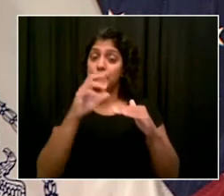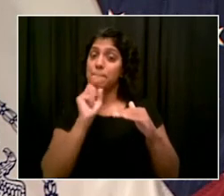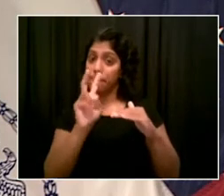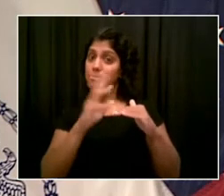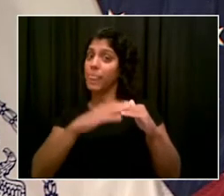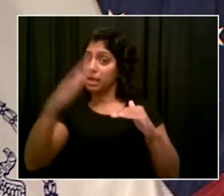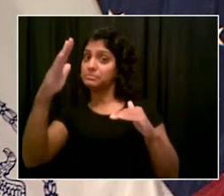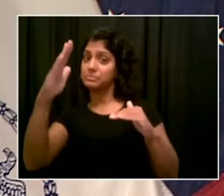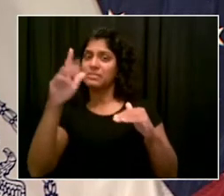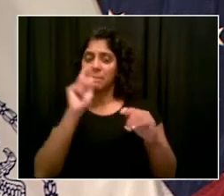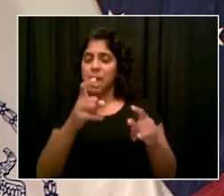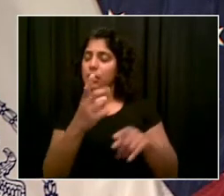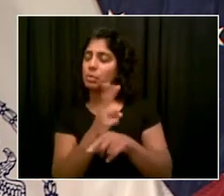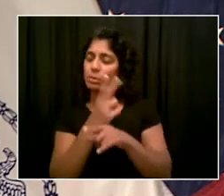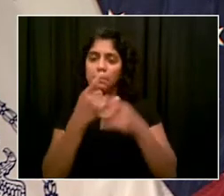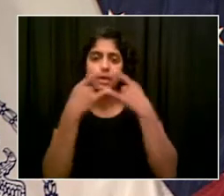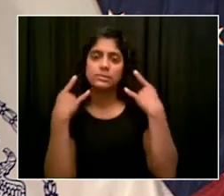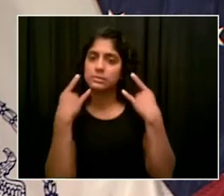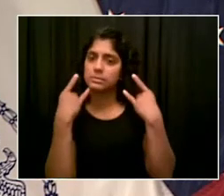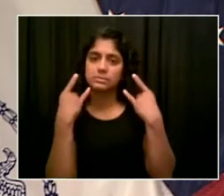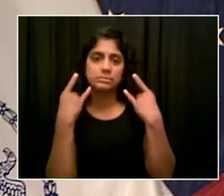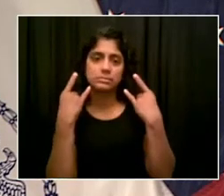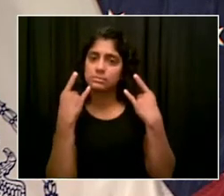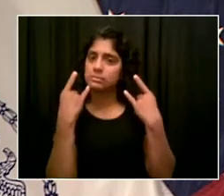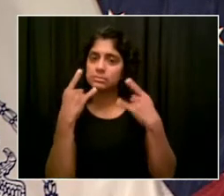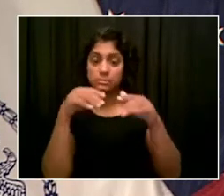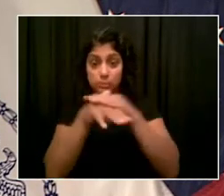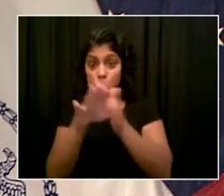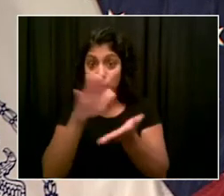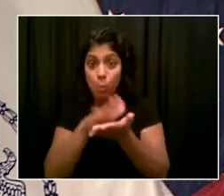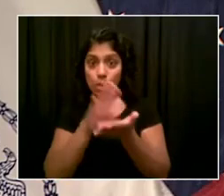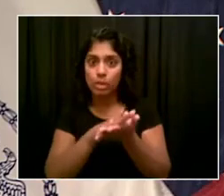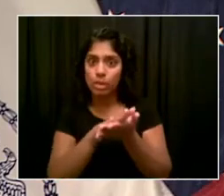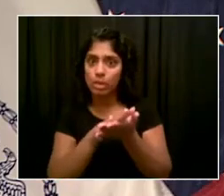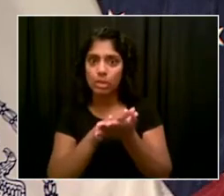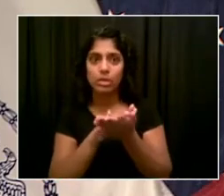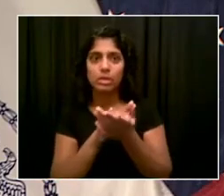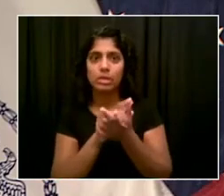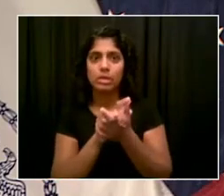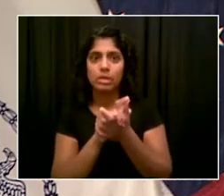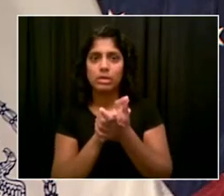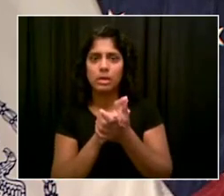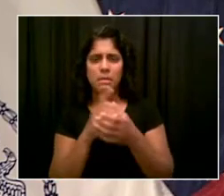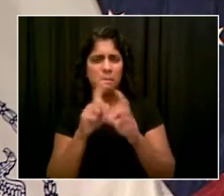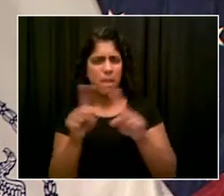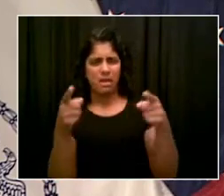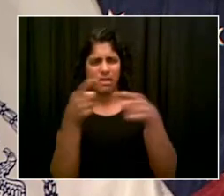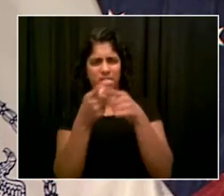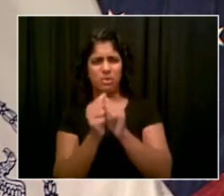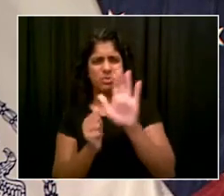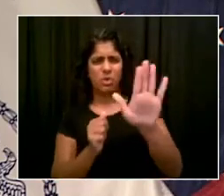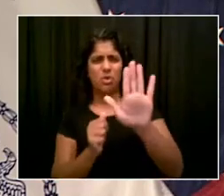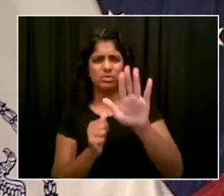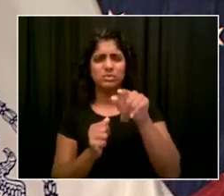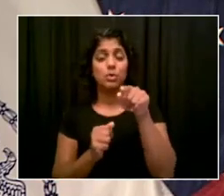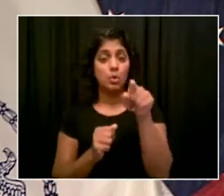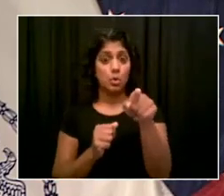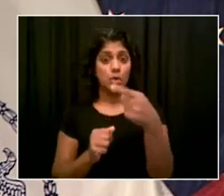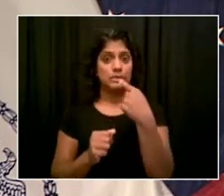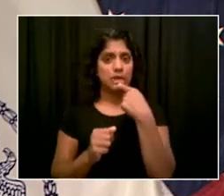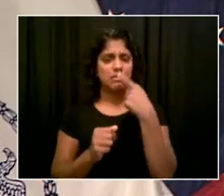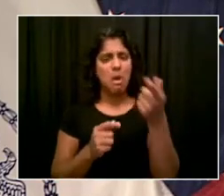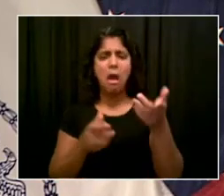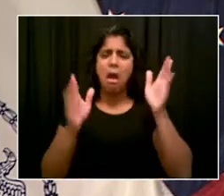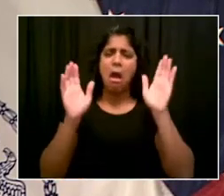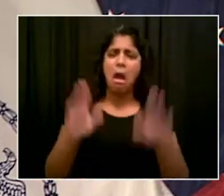sets of messages here? No, absolutely not. From day one, we said kids will wear masks in